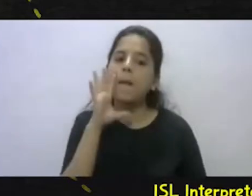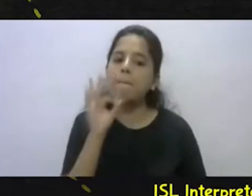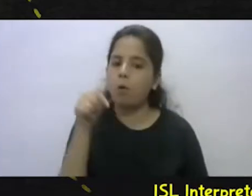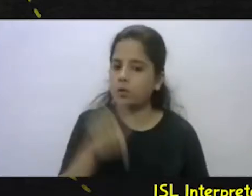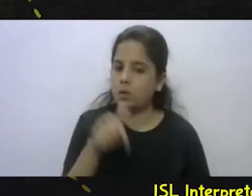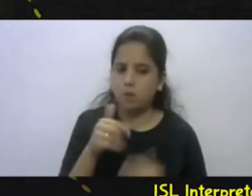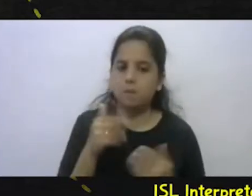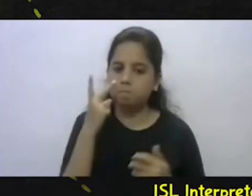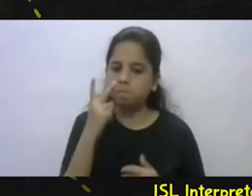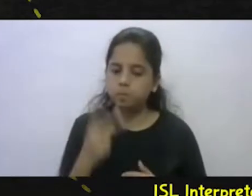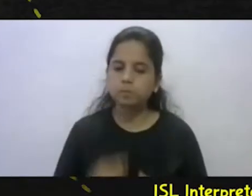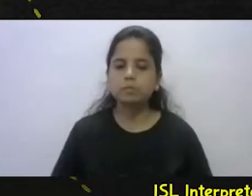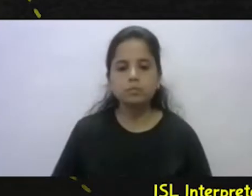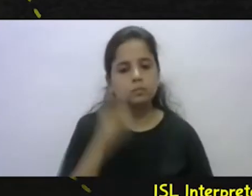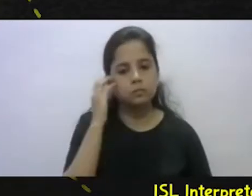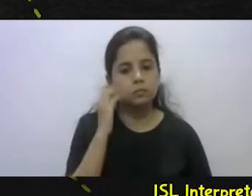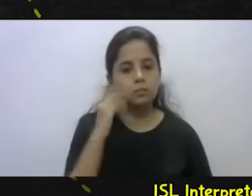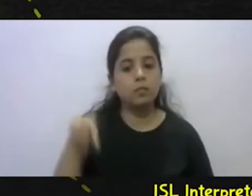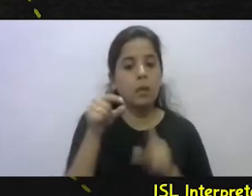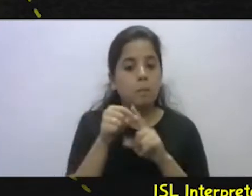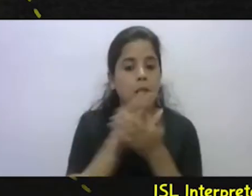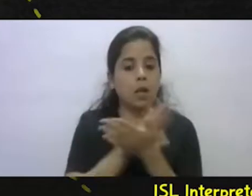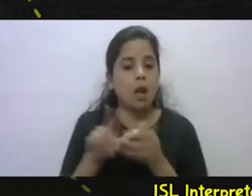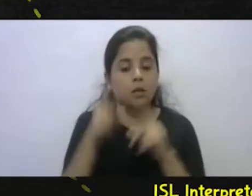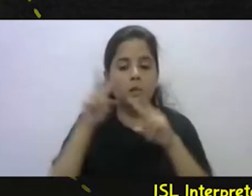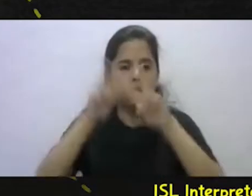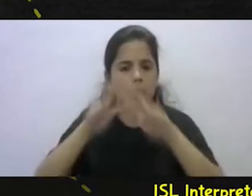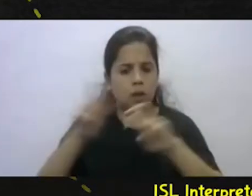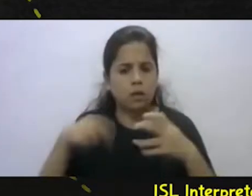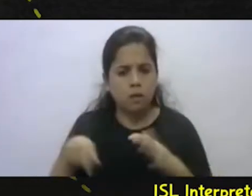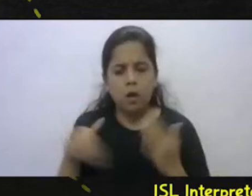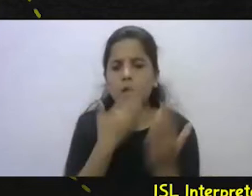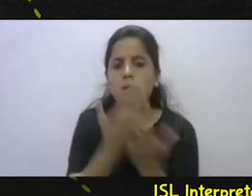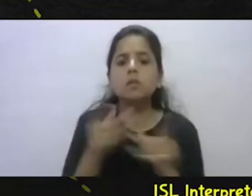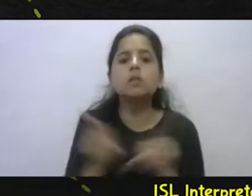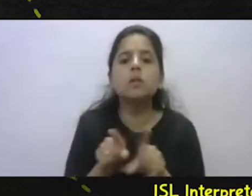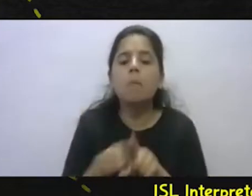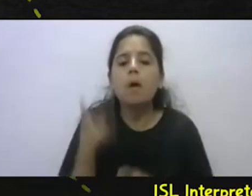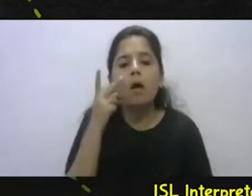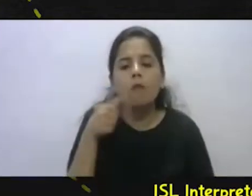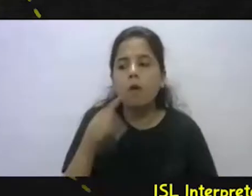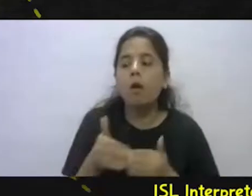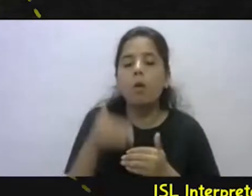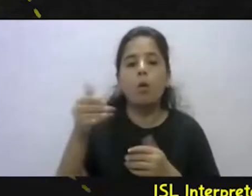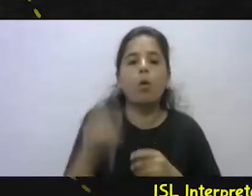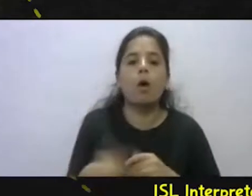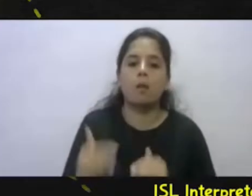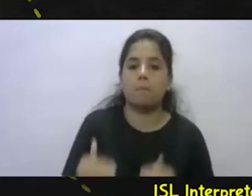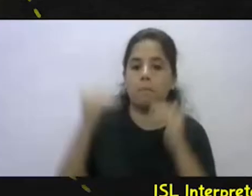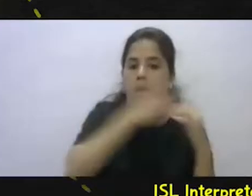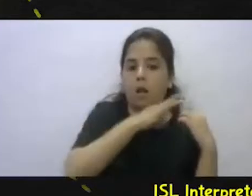because their PhD thesis is subverting this lens of going into the upper caste